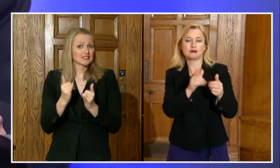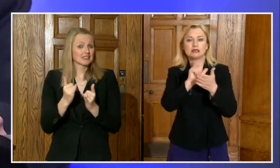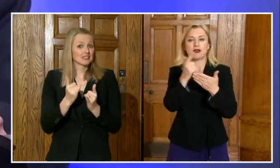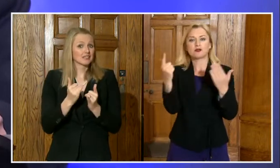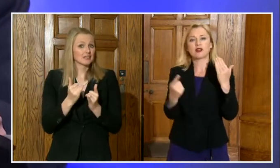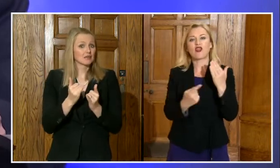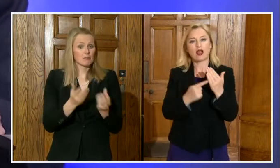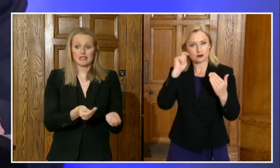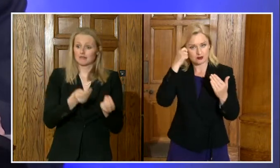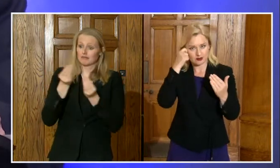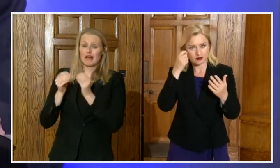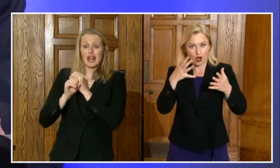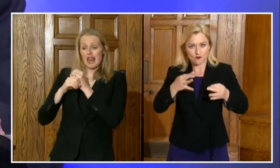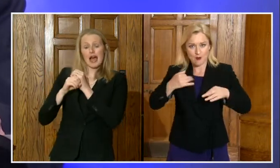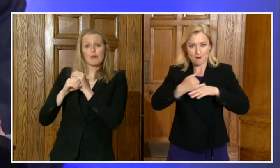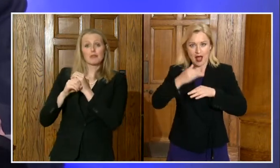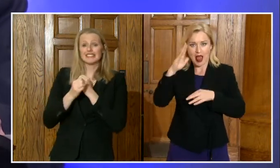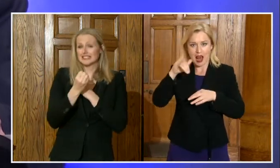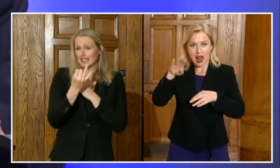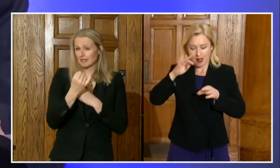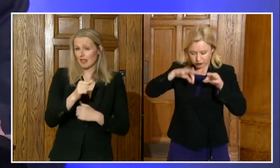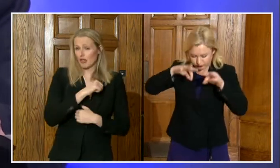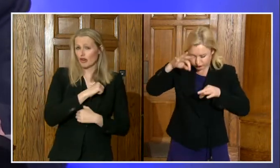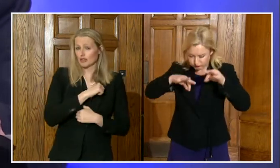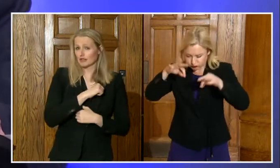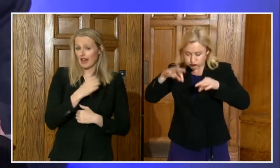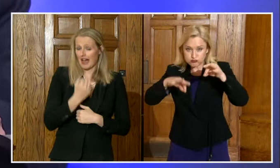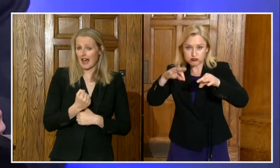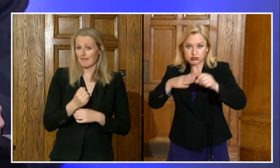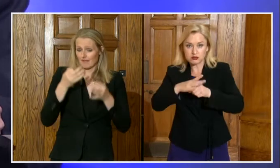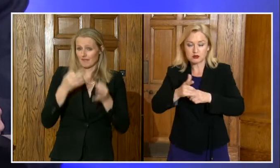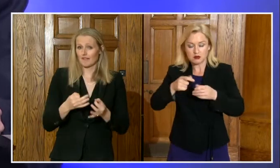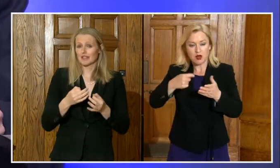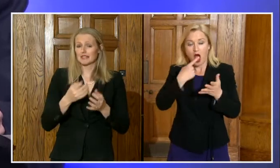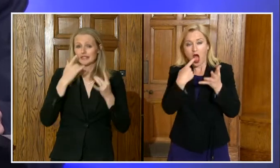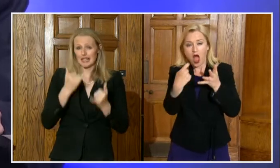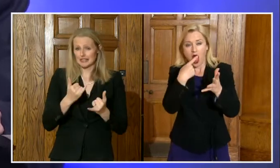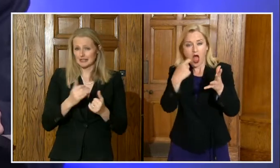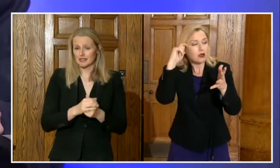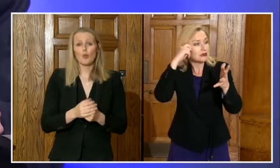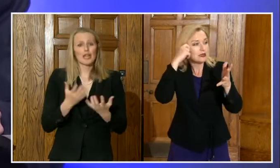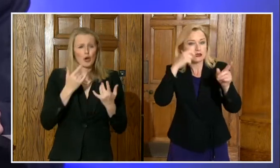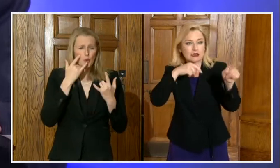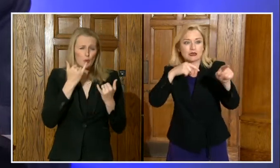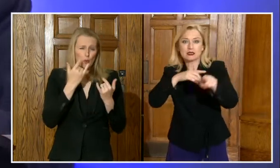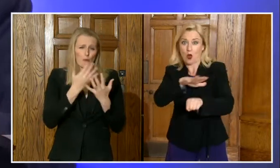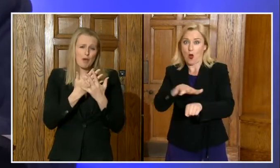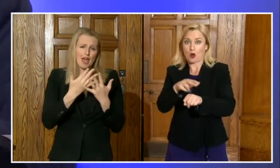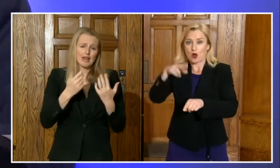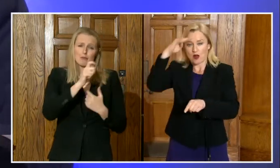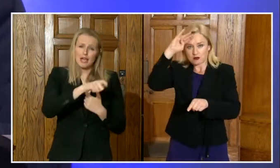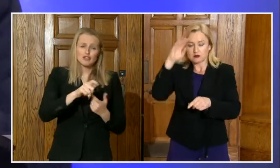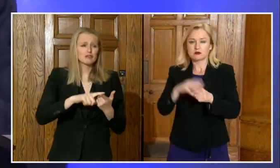laboratories or carried out locally as part of the national testing programme. We are now testing large numbers of patients, care